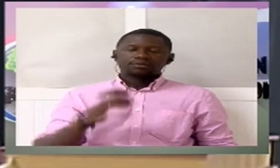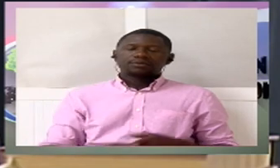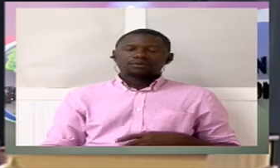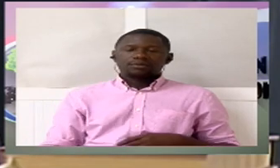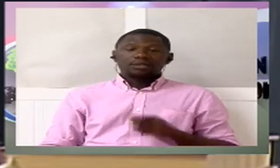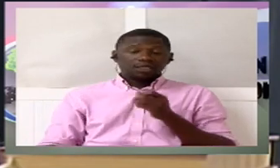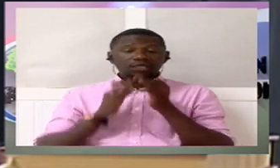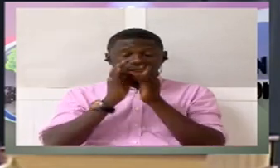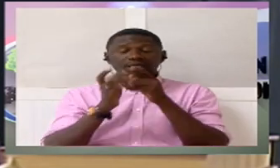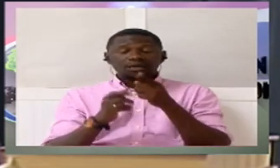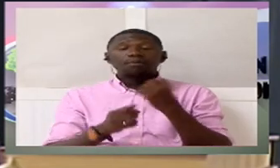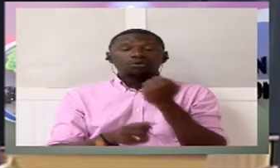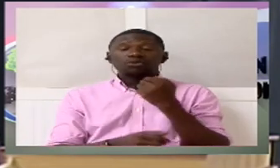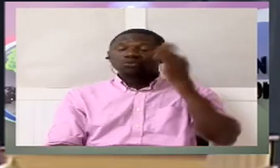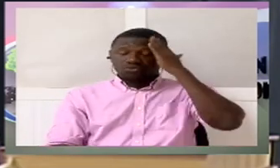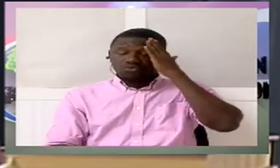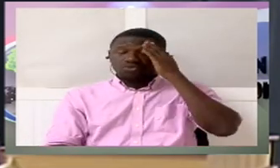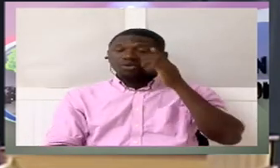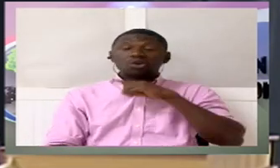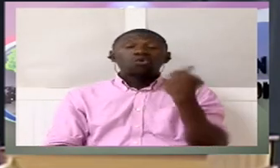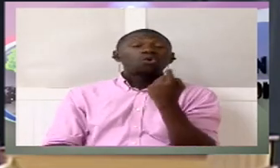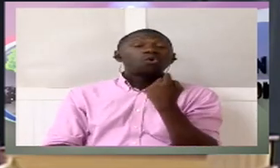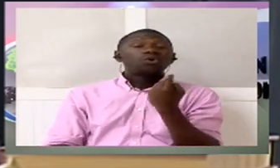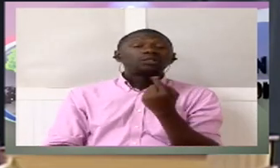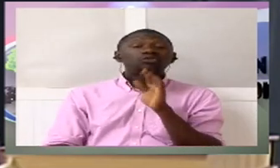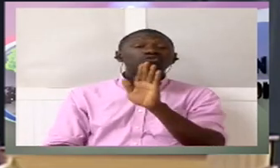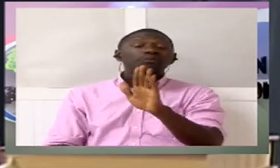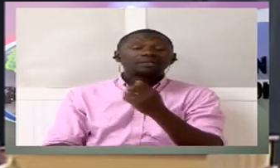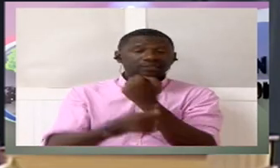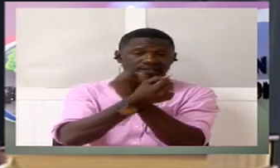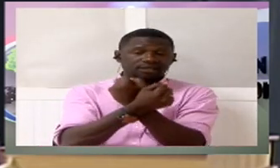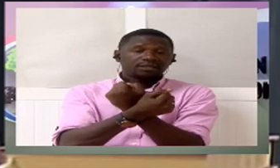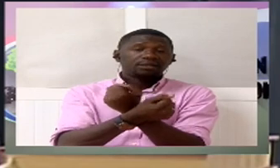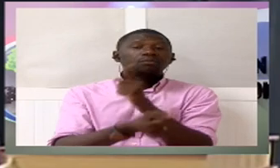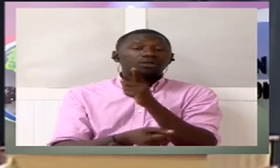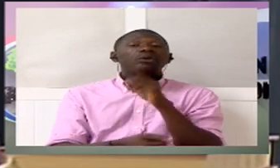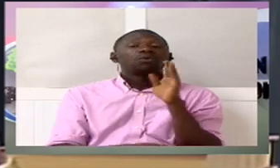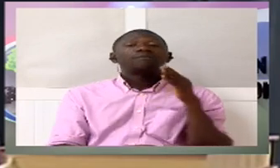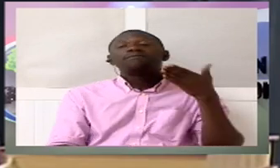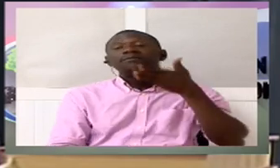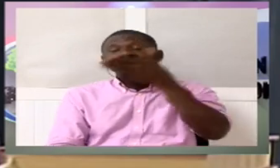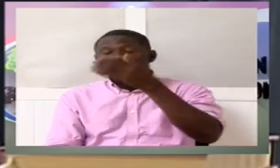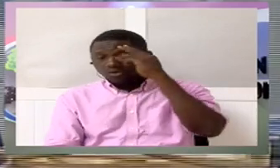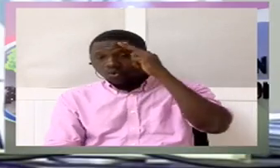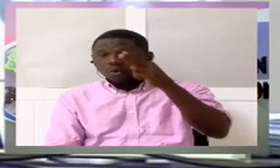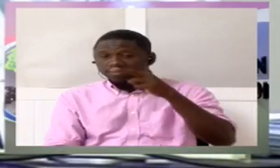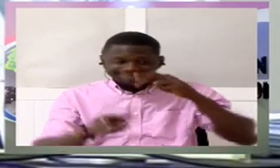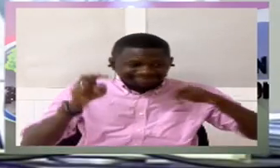he said that because he knew that they will not only stop at his arrest that they will come to the house and make a search